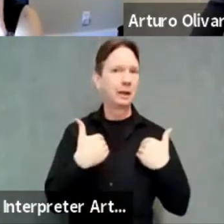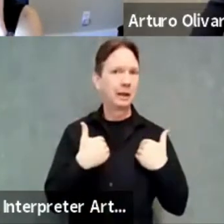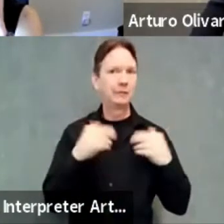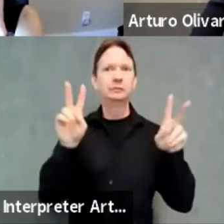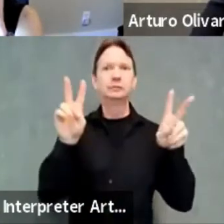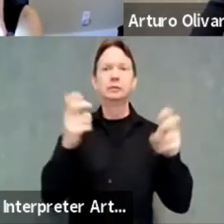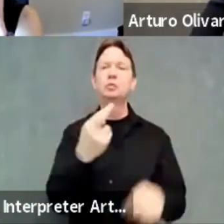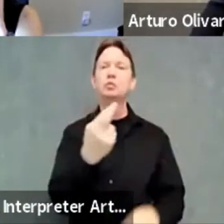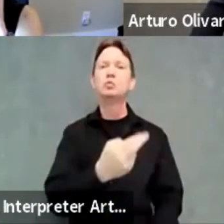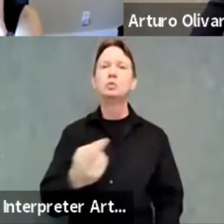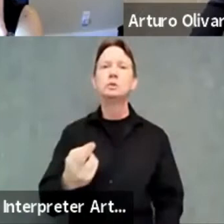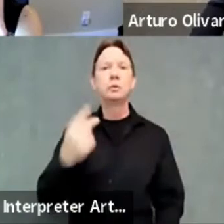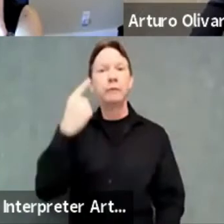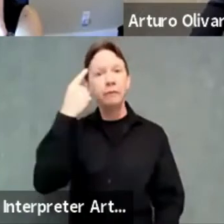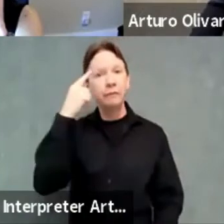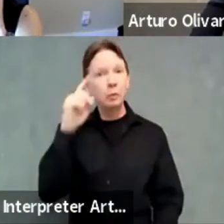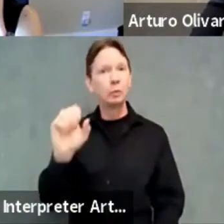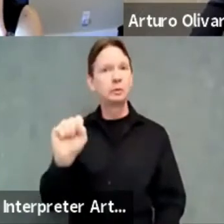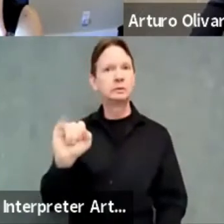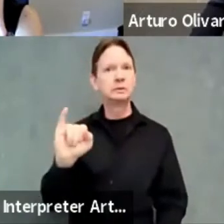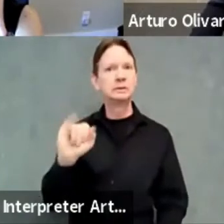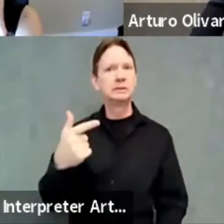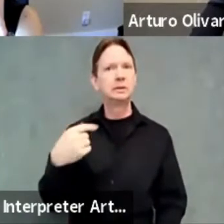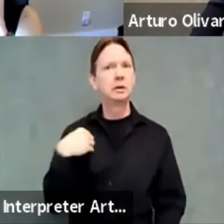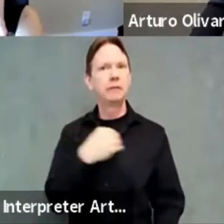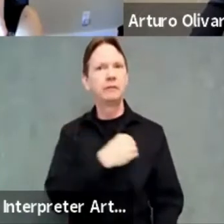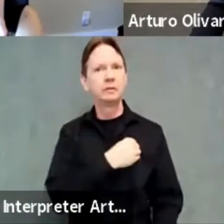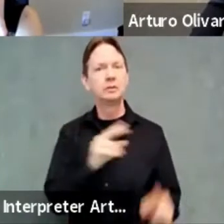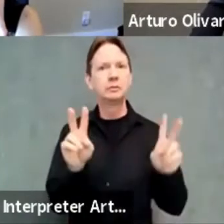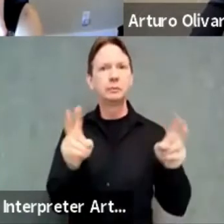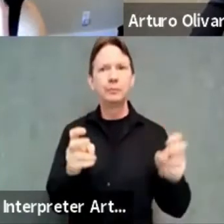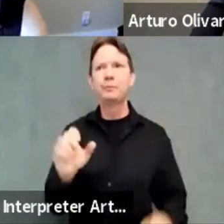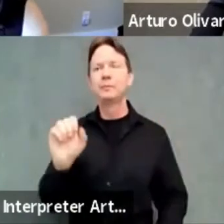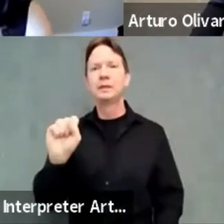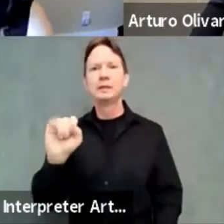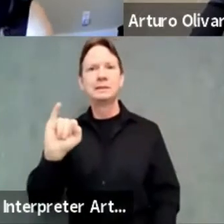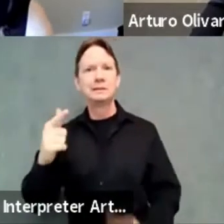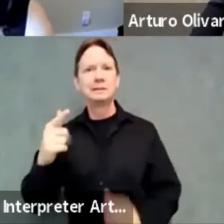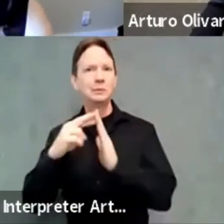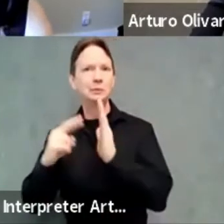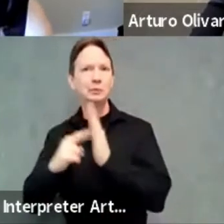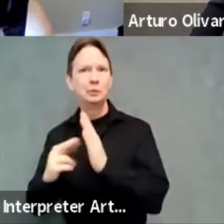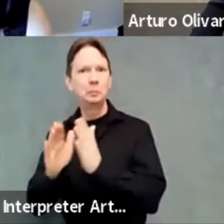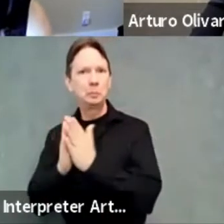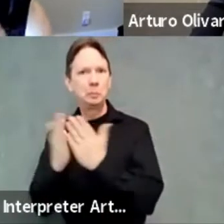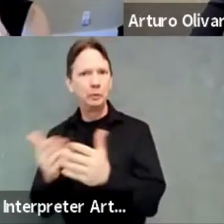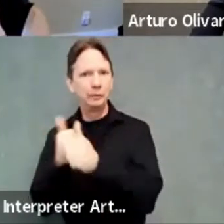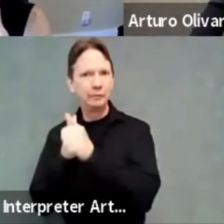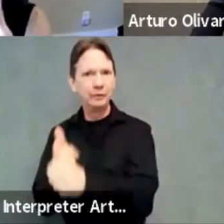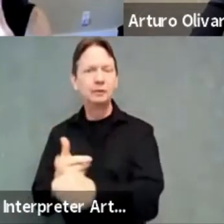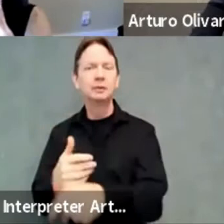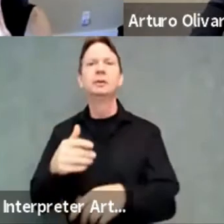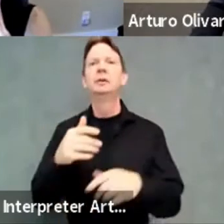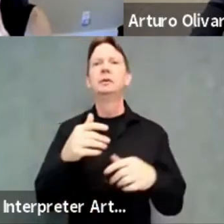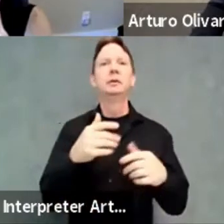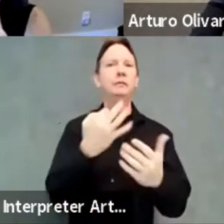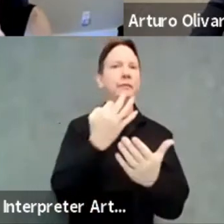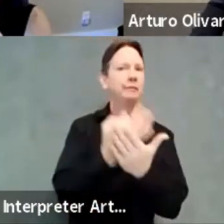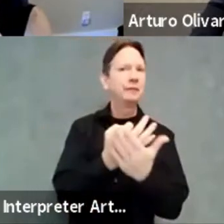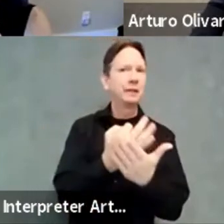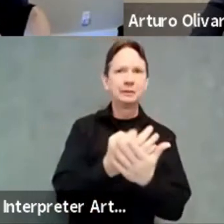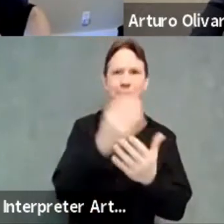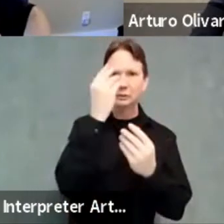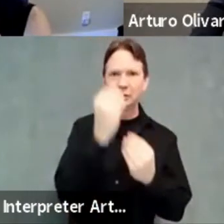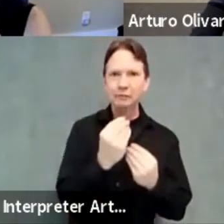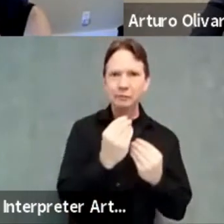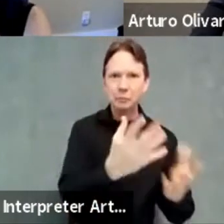mentioned, where there's a lot of things. There's a SIG handbook, this is information about how to get to your membership and financial tools, which I'll